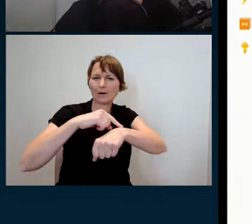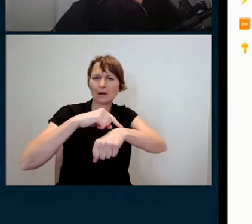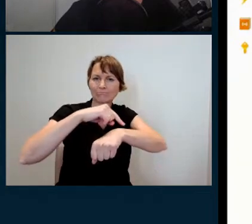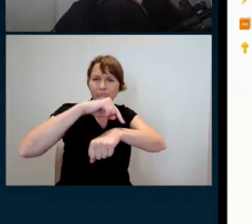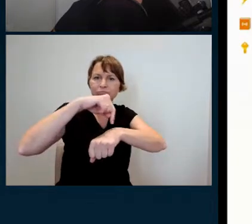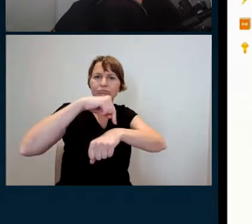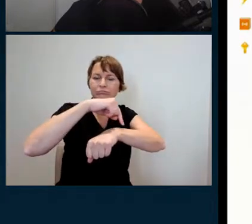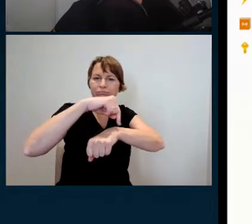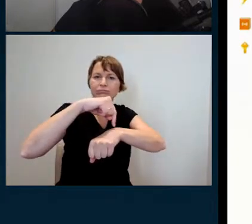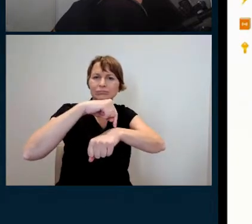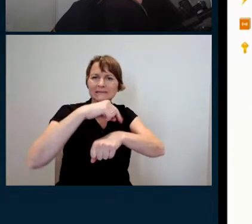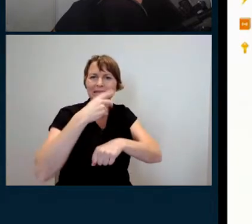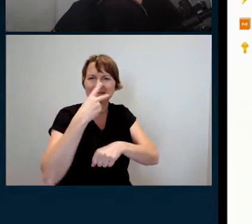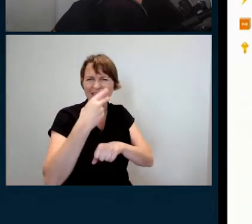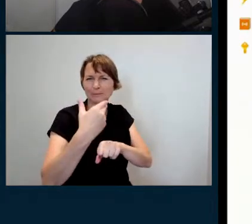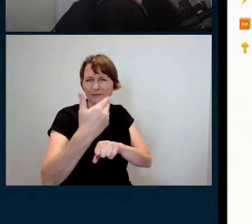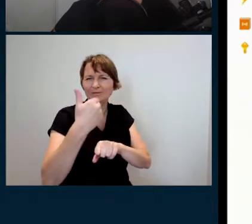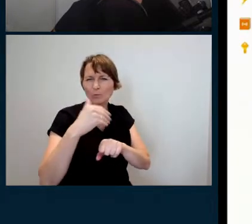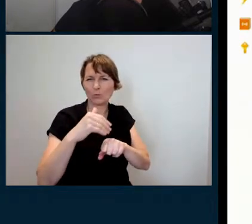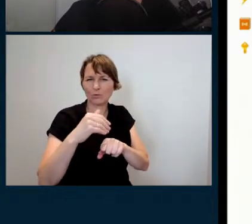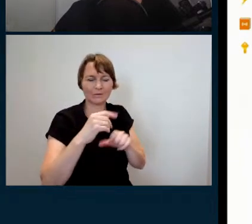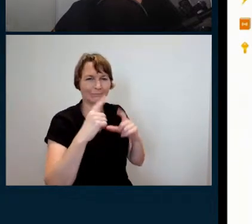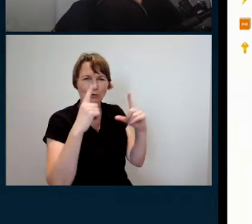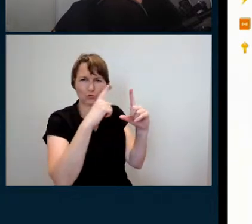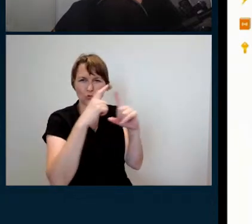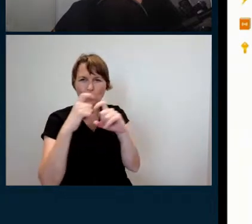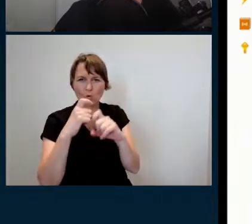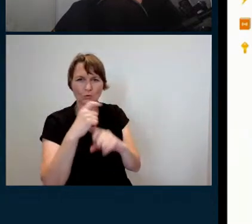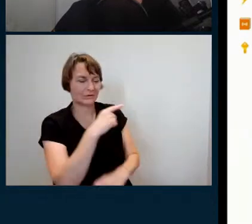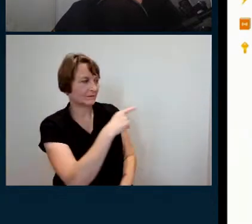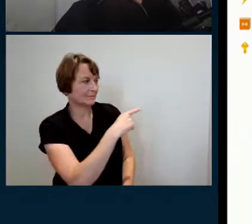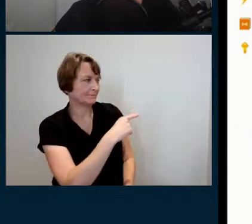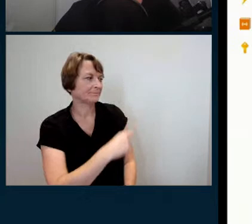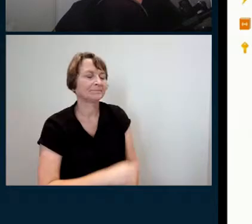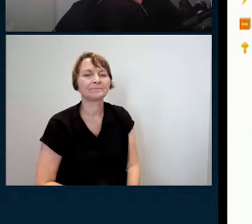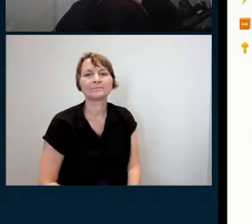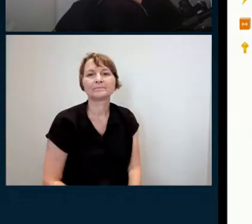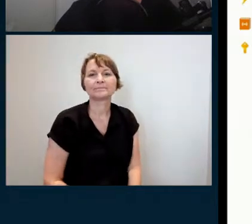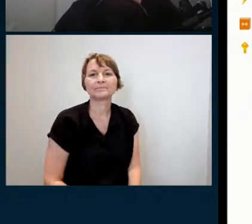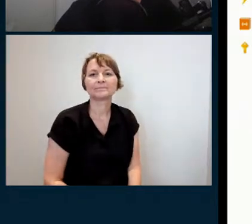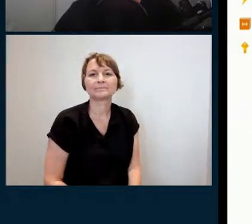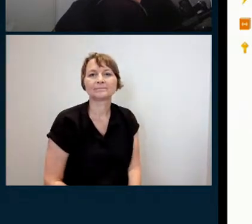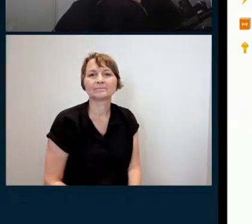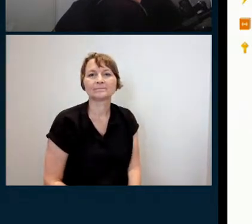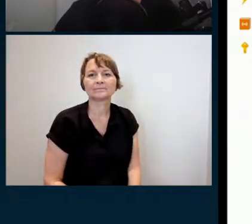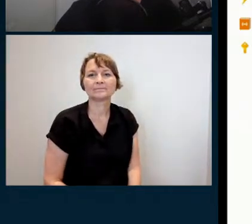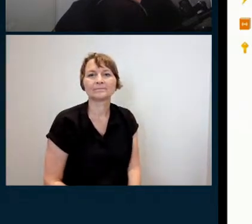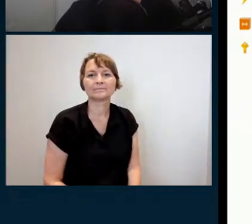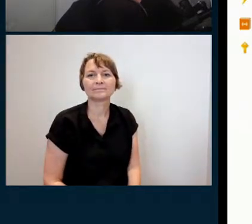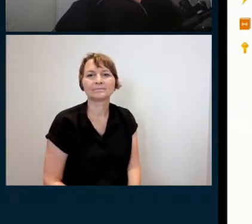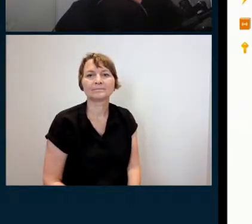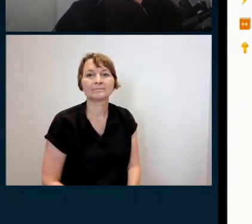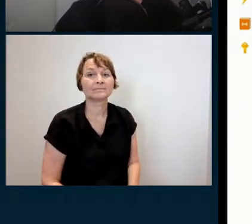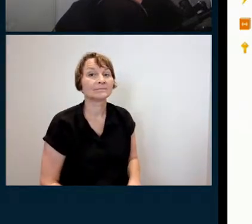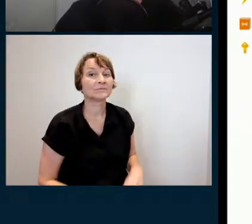that we saw before, and I'm going to trigger this manually by using test run.